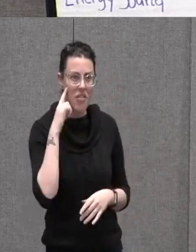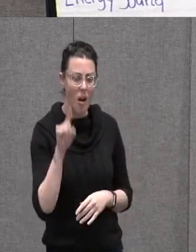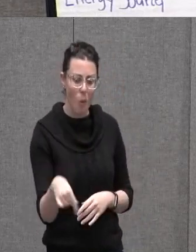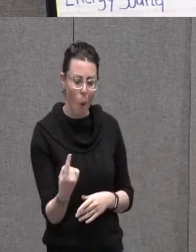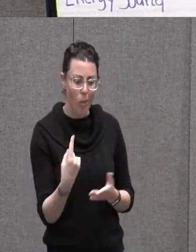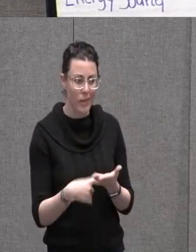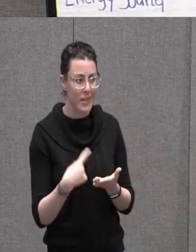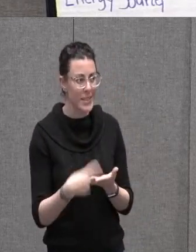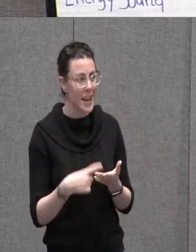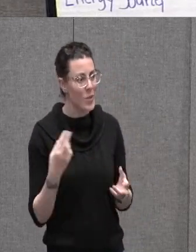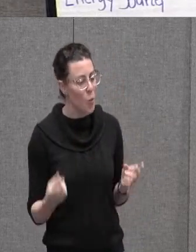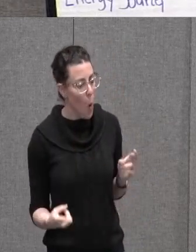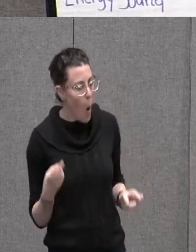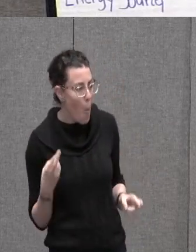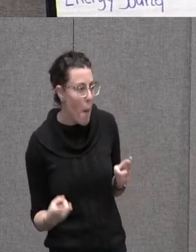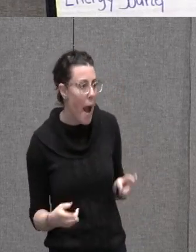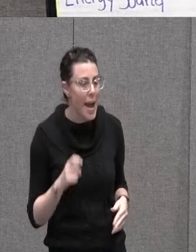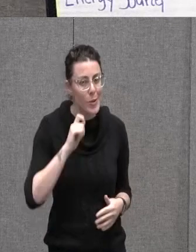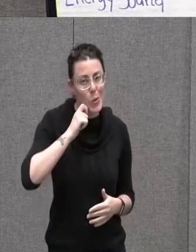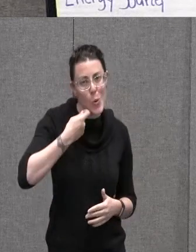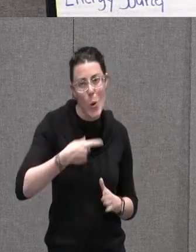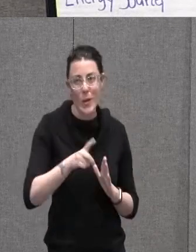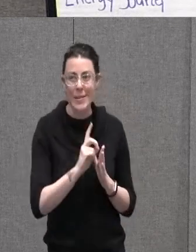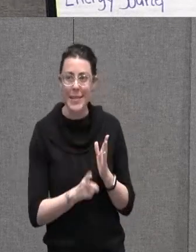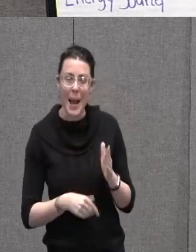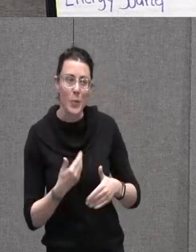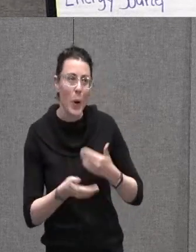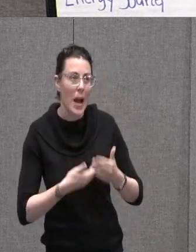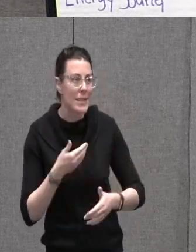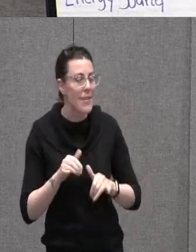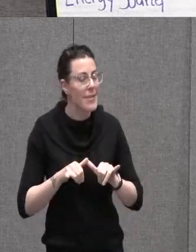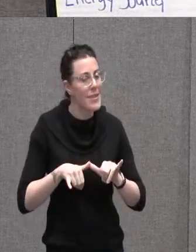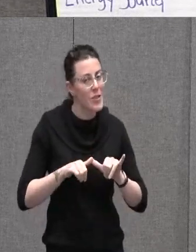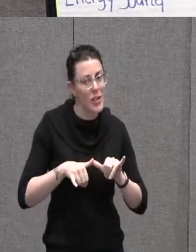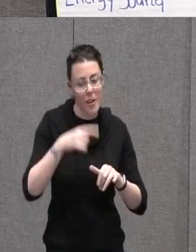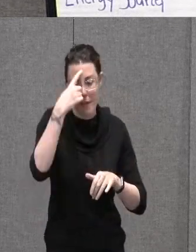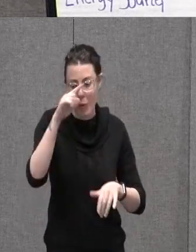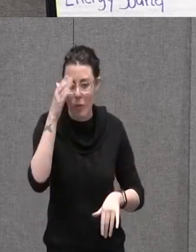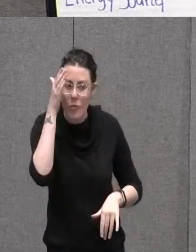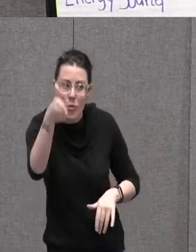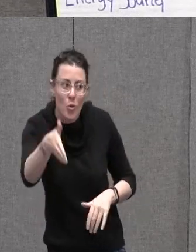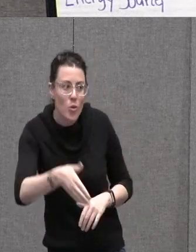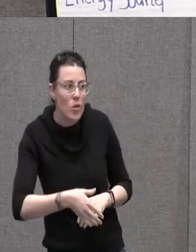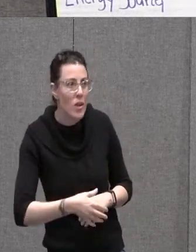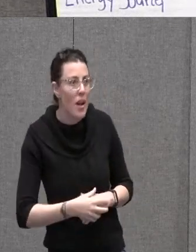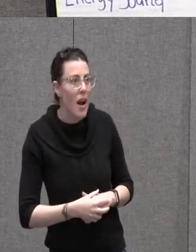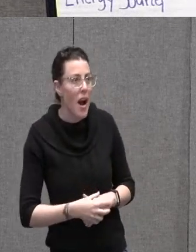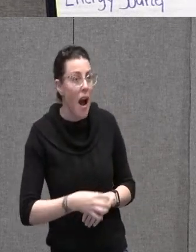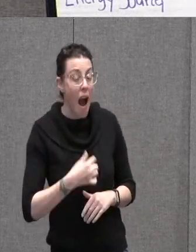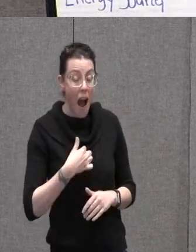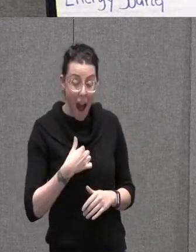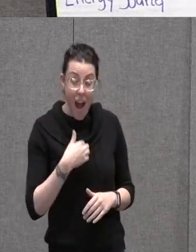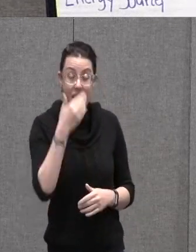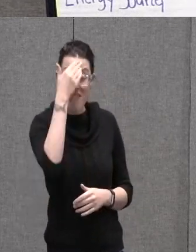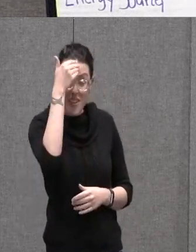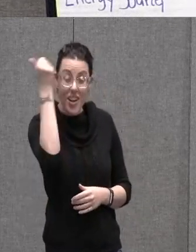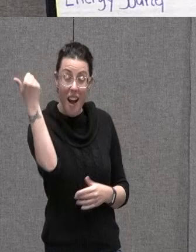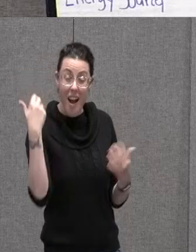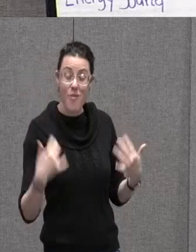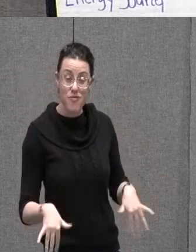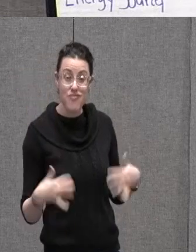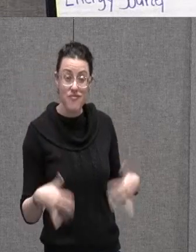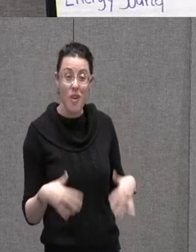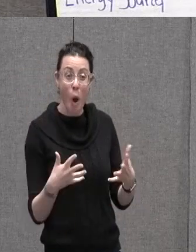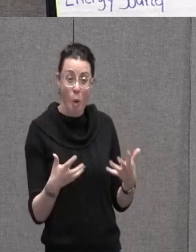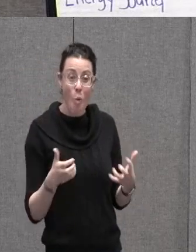with robots and the design process and engineering the future and all the habits of mind. I almost forgot that, yeah, you wanted our friends